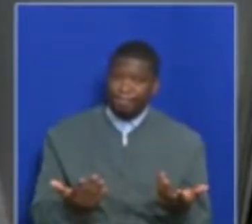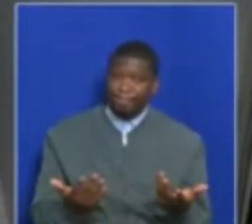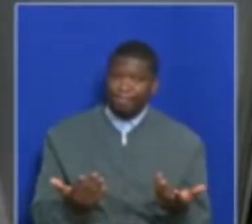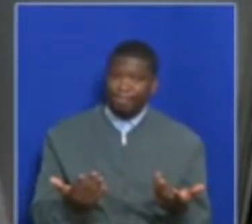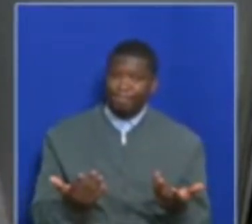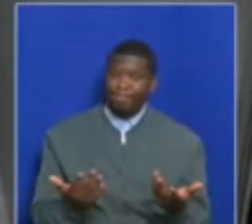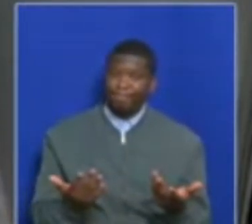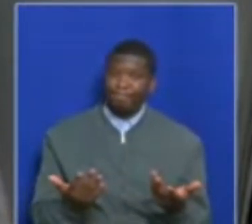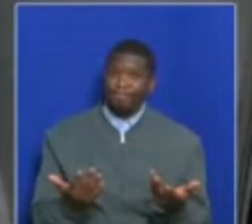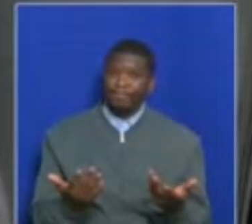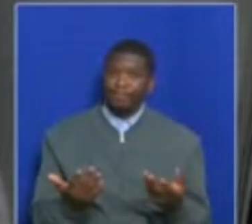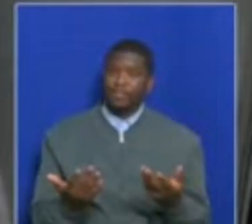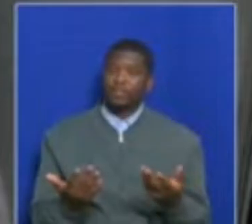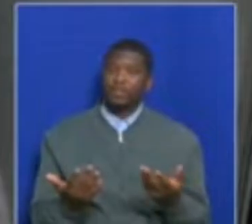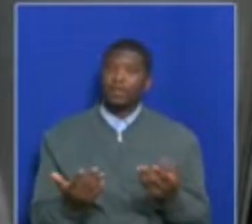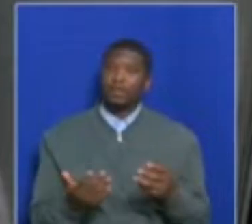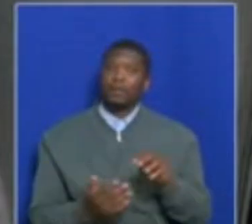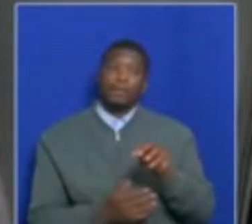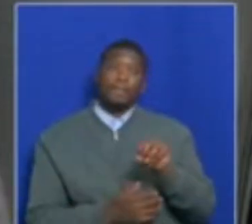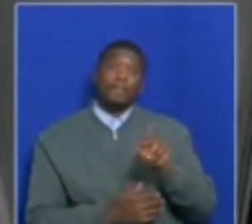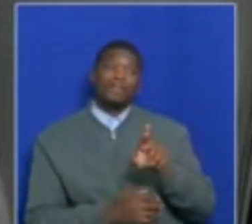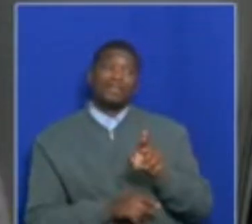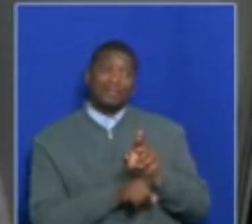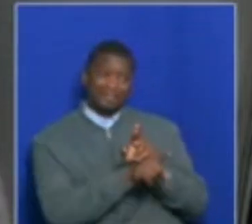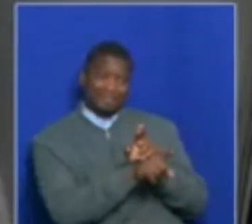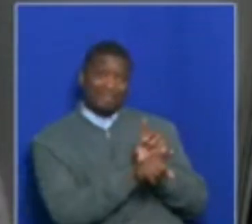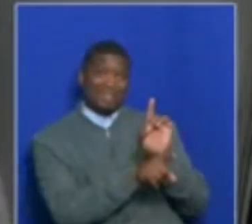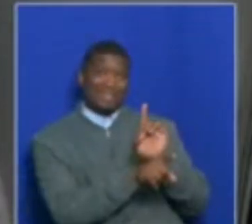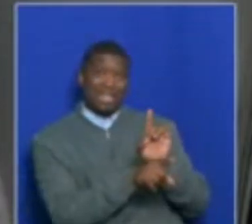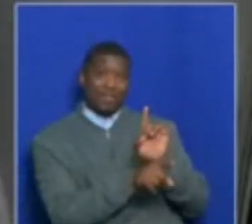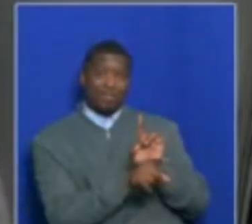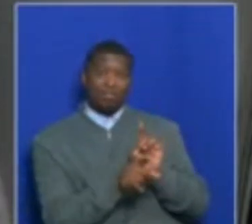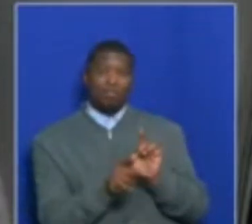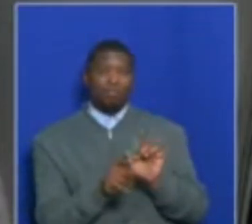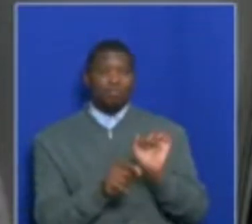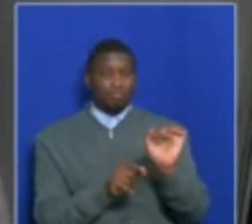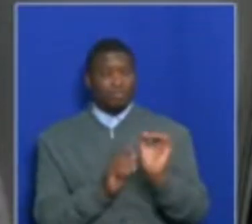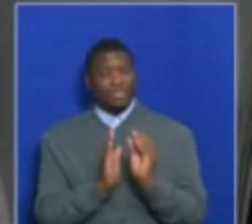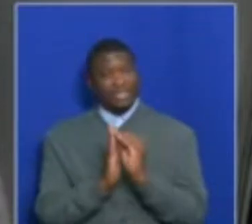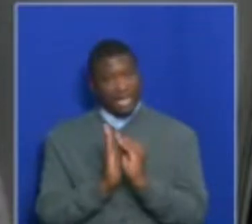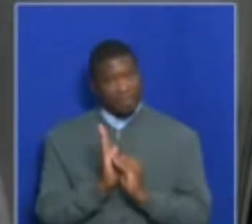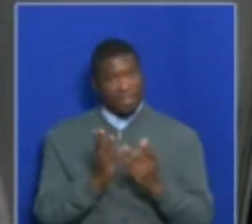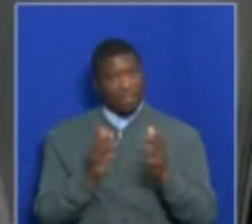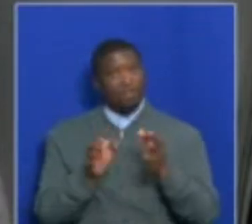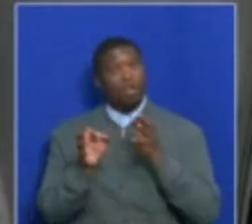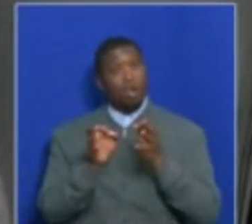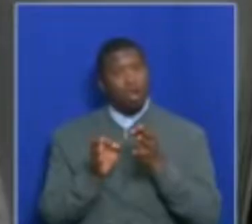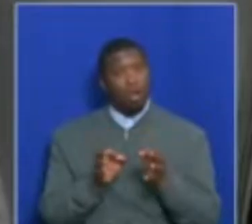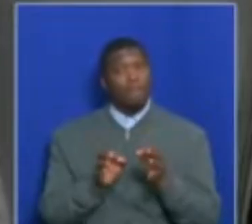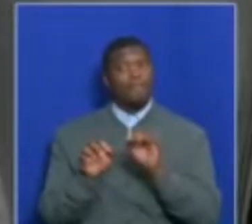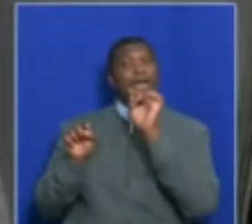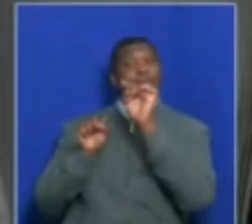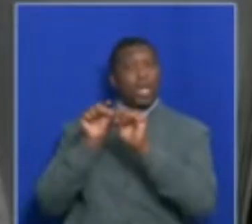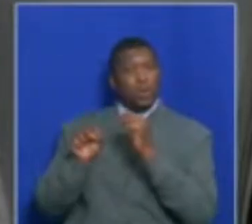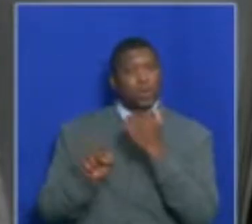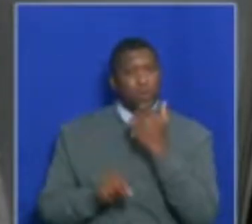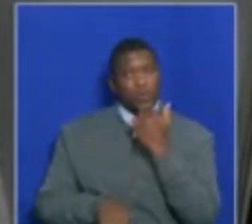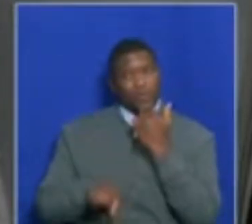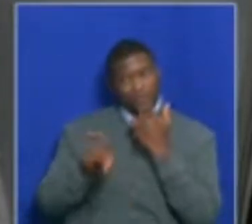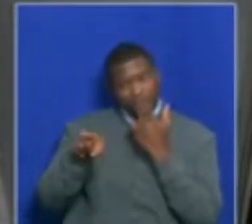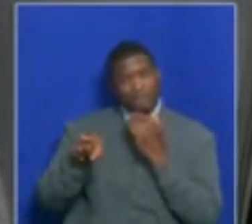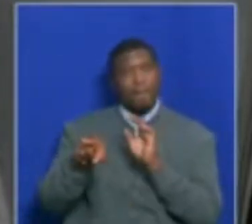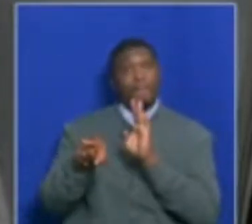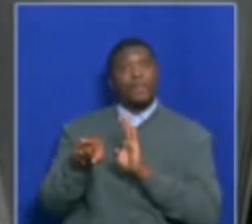Mr. Thomas made a statement that accused Mr. Loftus of shooting at